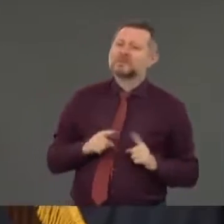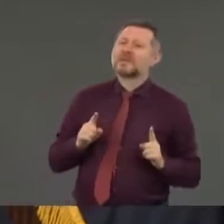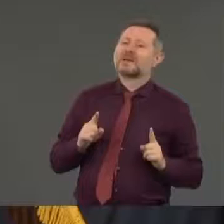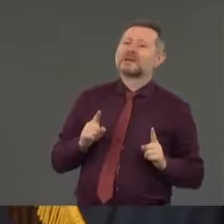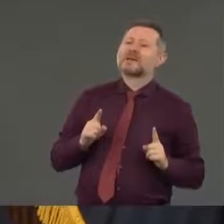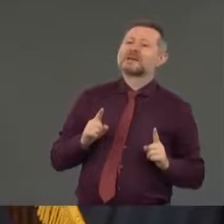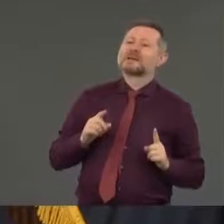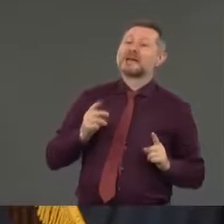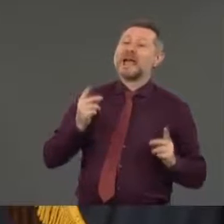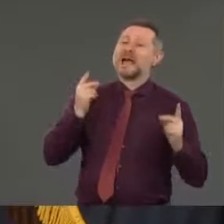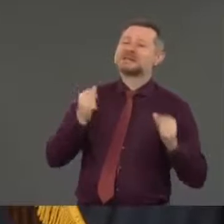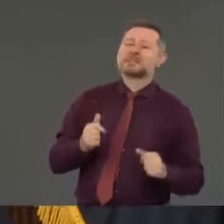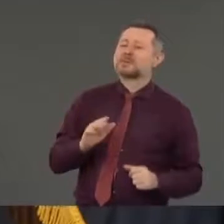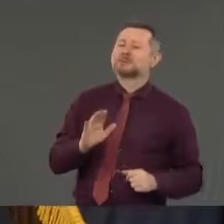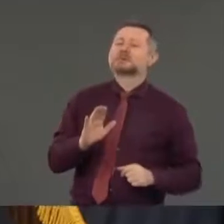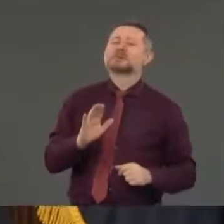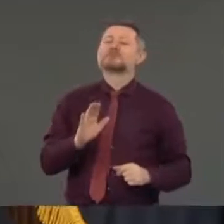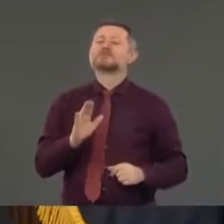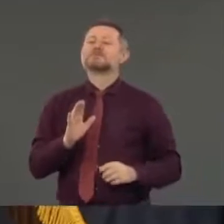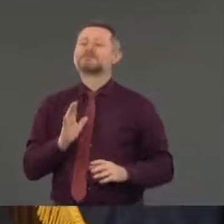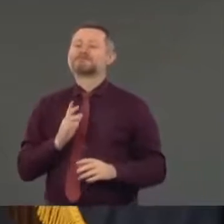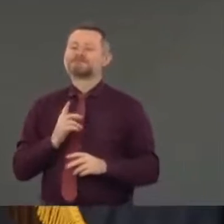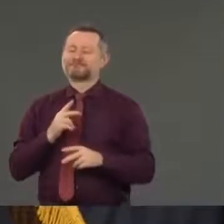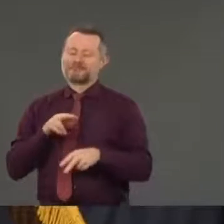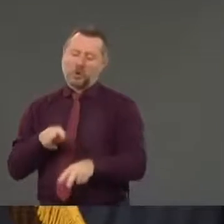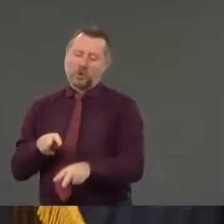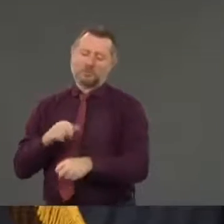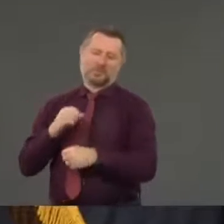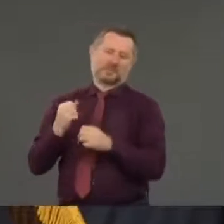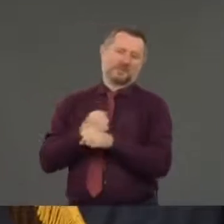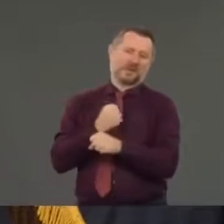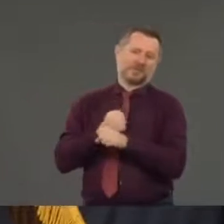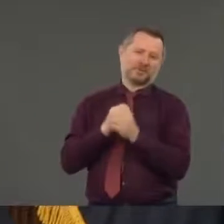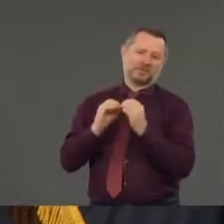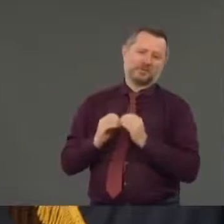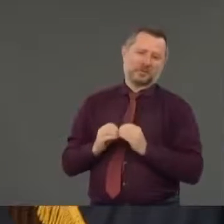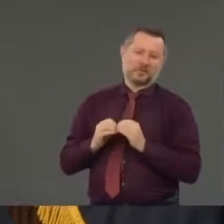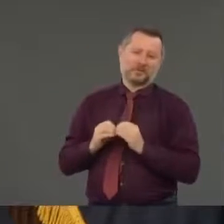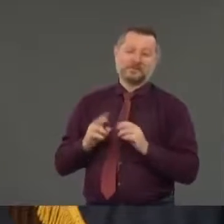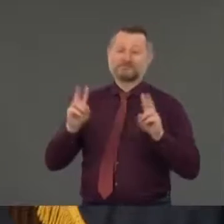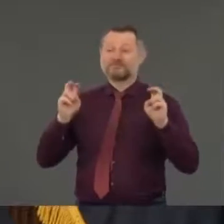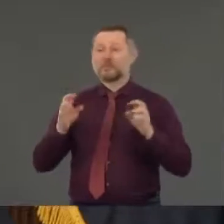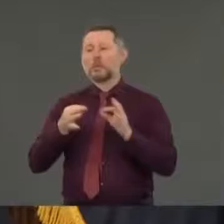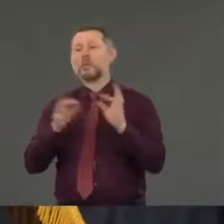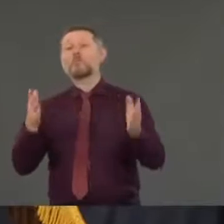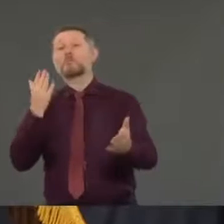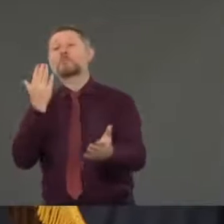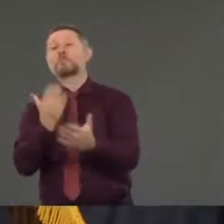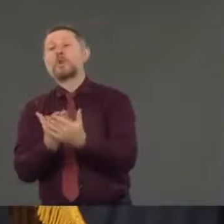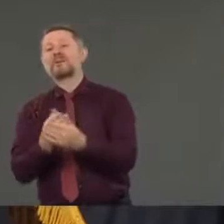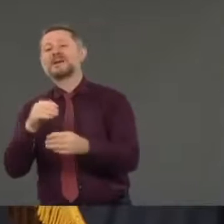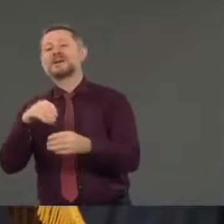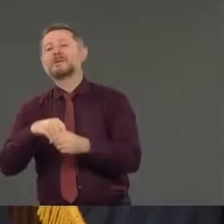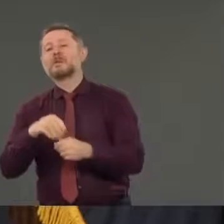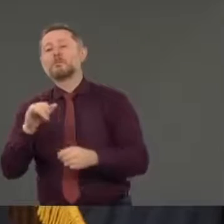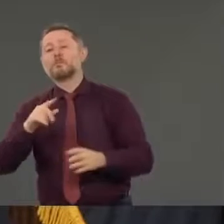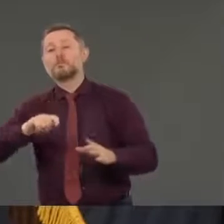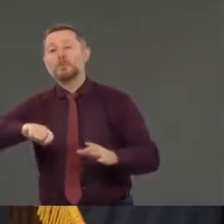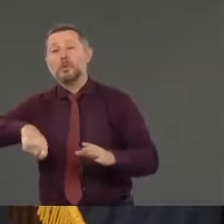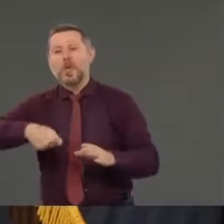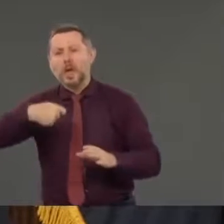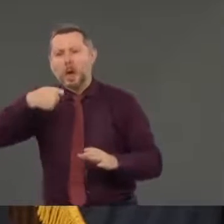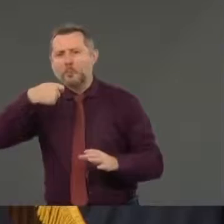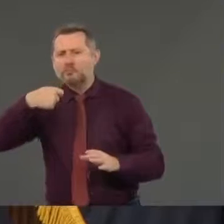by the data. And also, the proof is in the pudding. Look at our